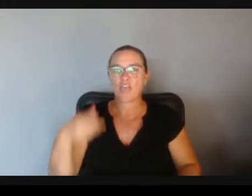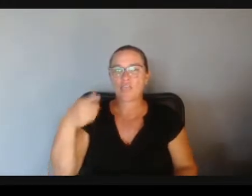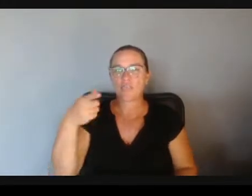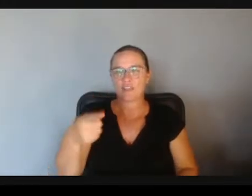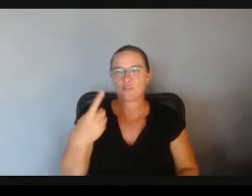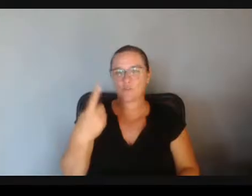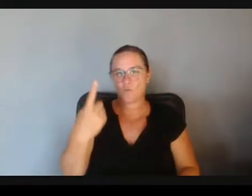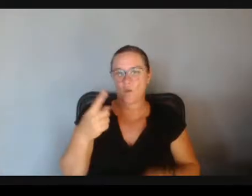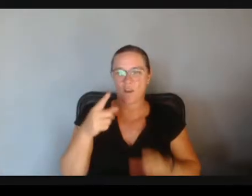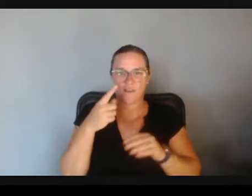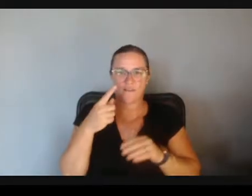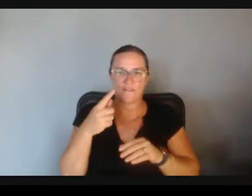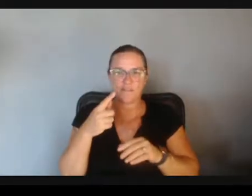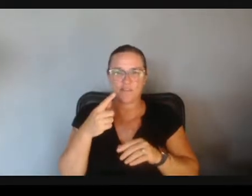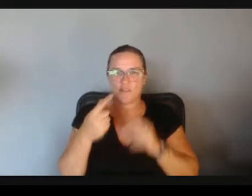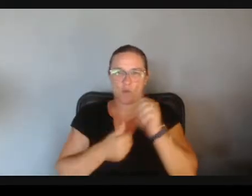most prolific ones I saw. Yeah, definitely.